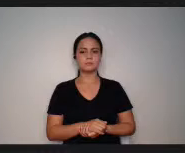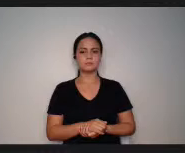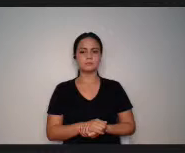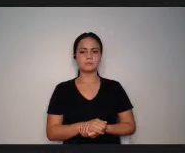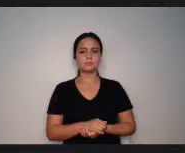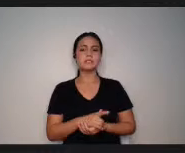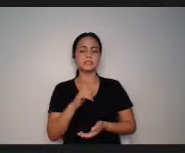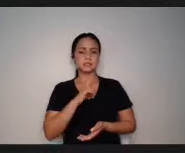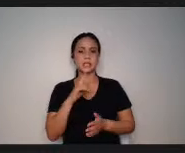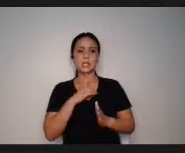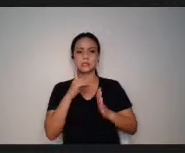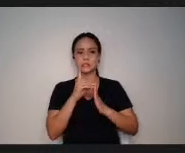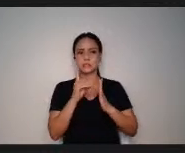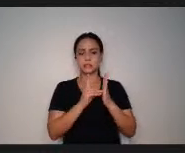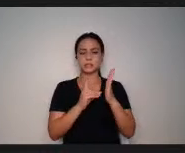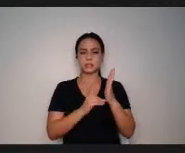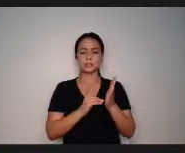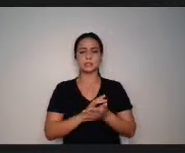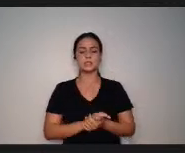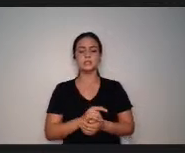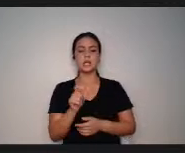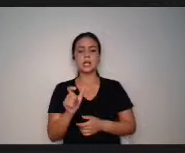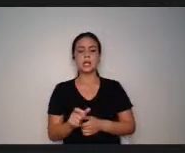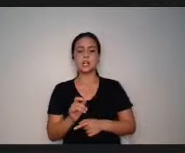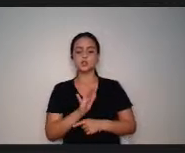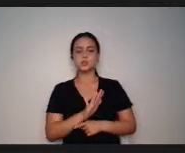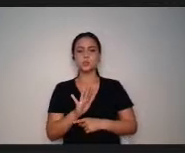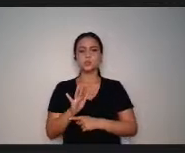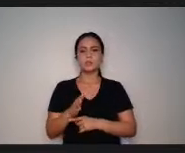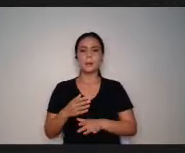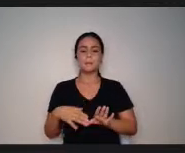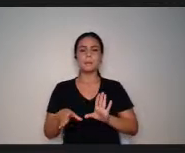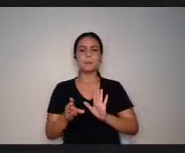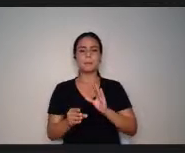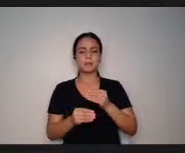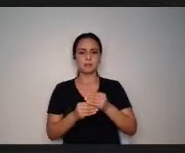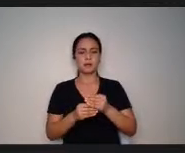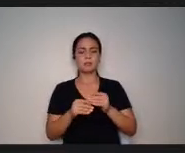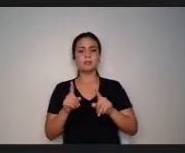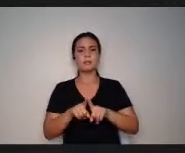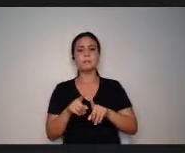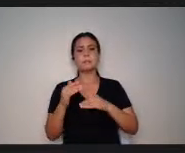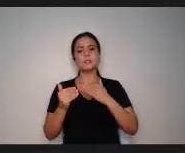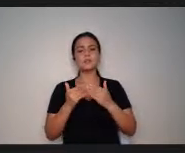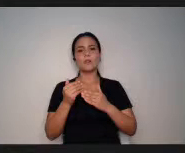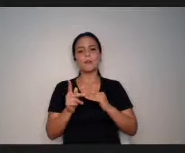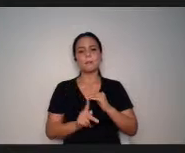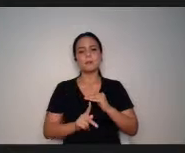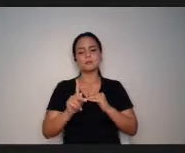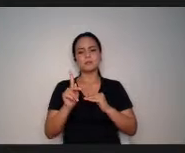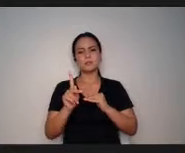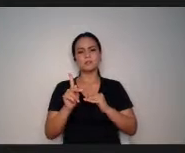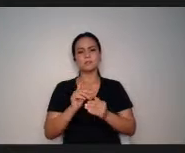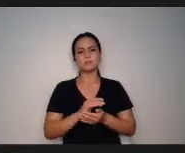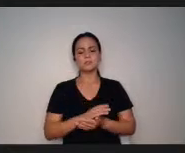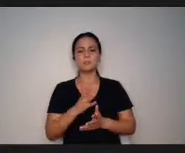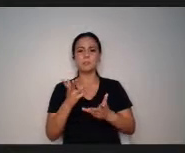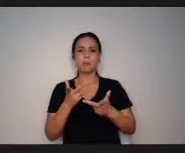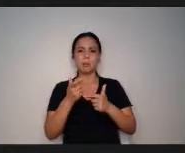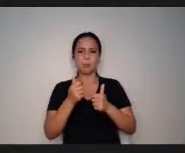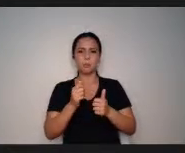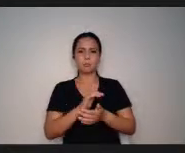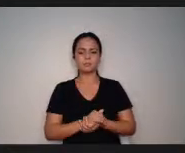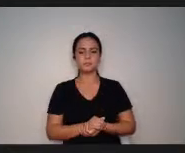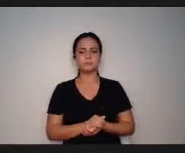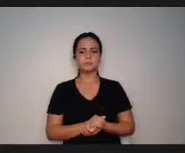it is about developing and implementing and maintaining a continual improvement of healthy and safe workplaces involving all levels